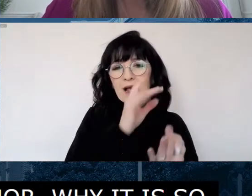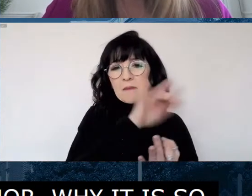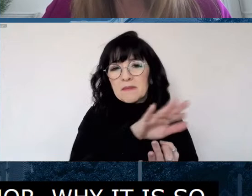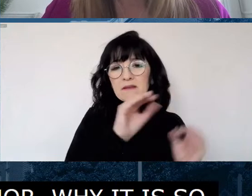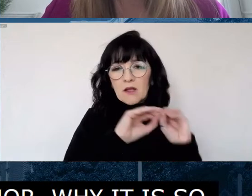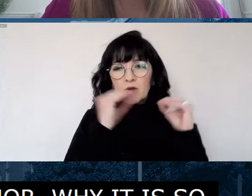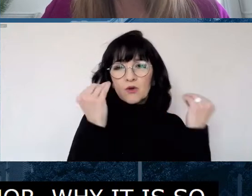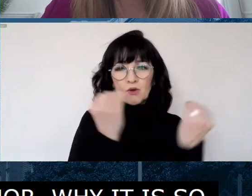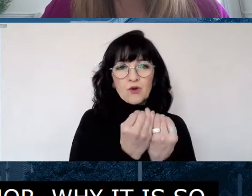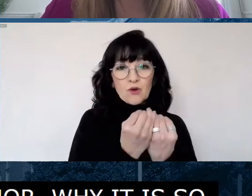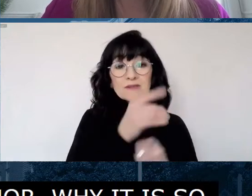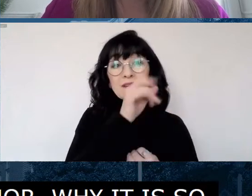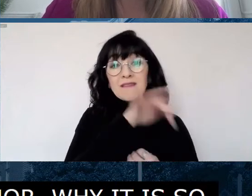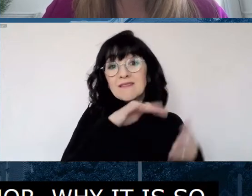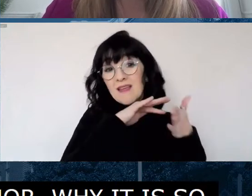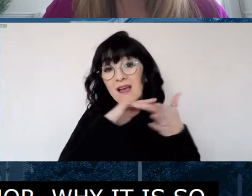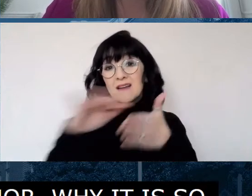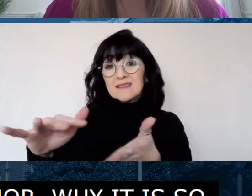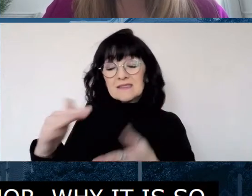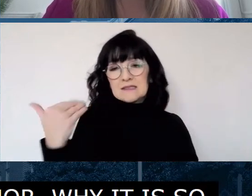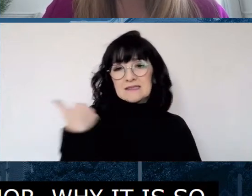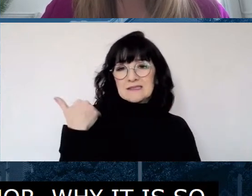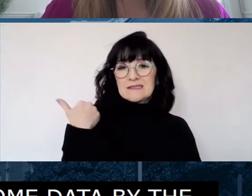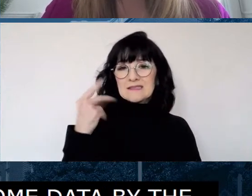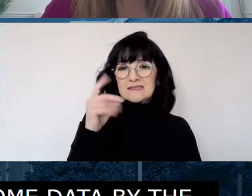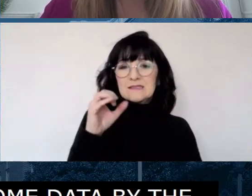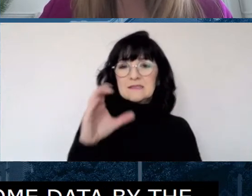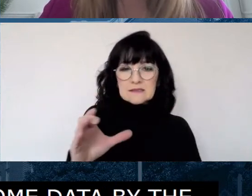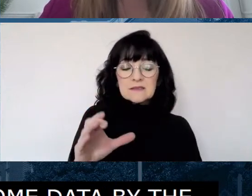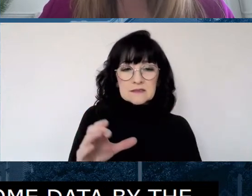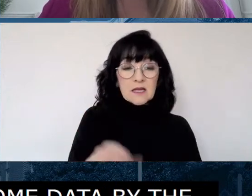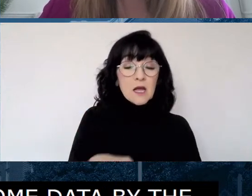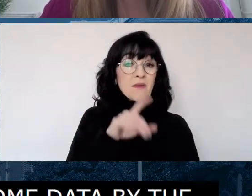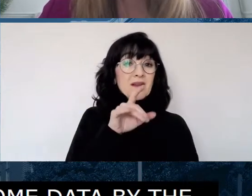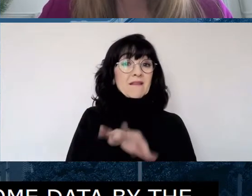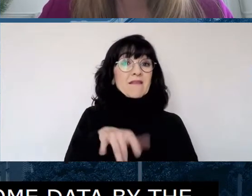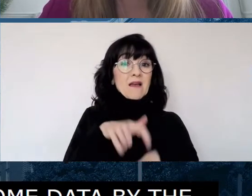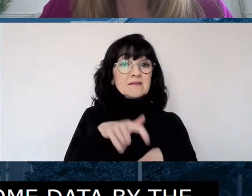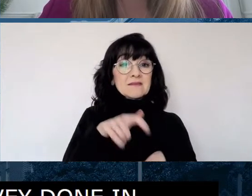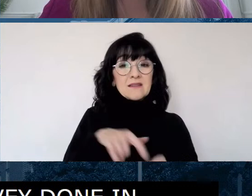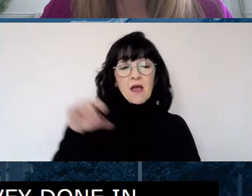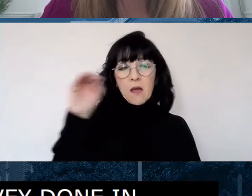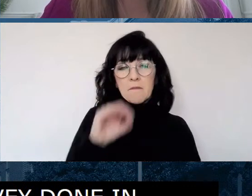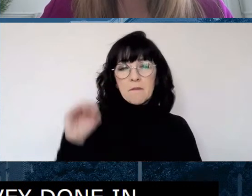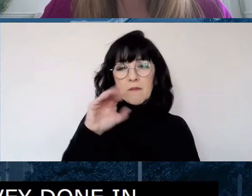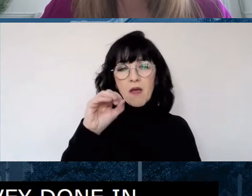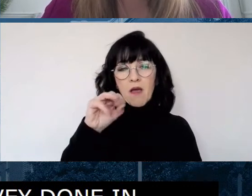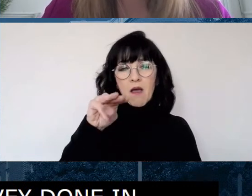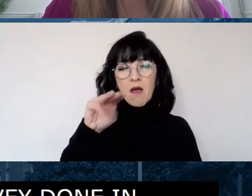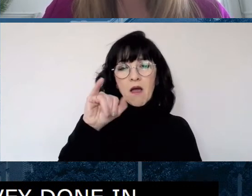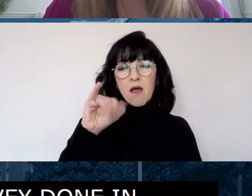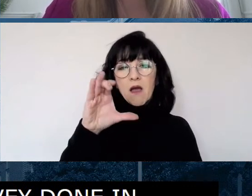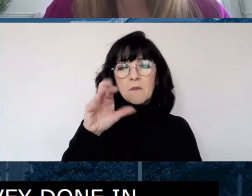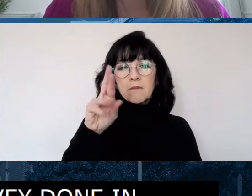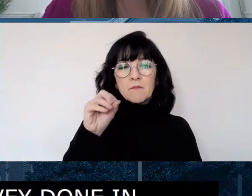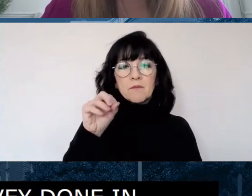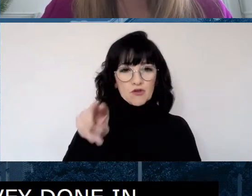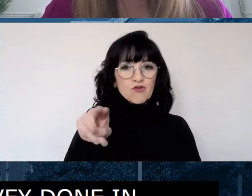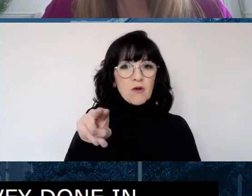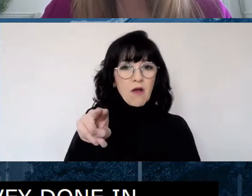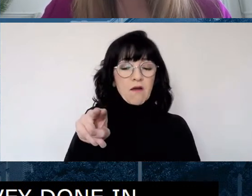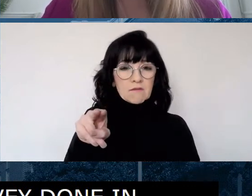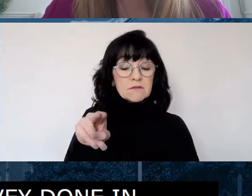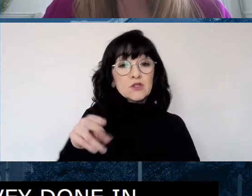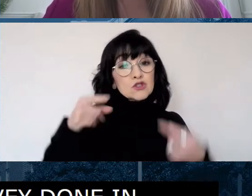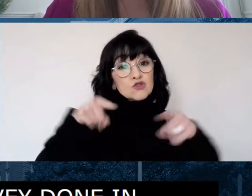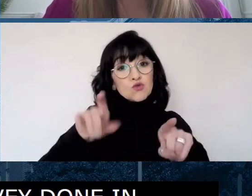Now, not surprisingly, in the face of spreading the Omicron variant, 50% of the public said they were worried